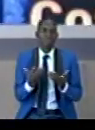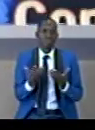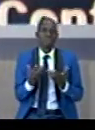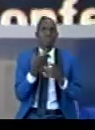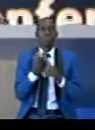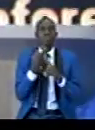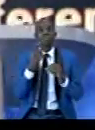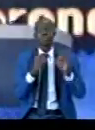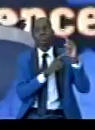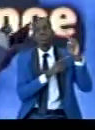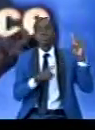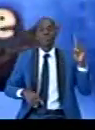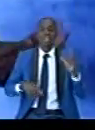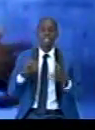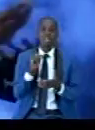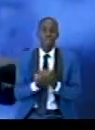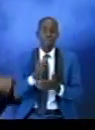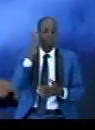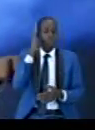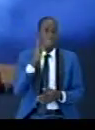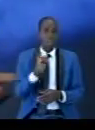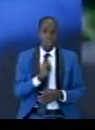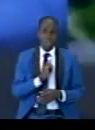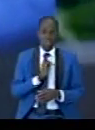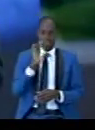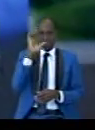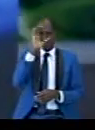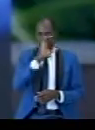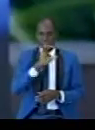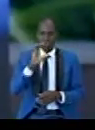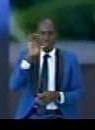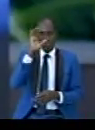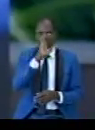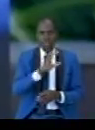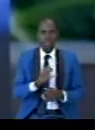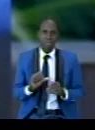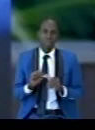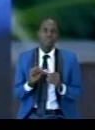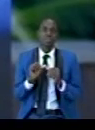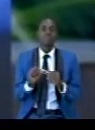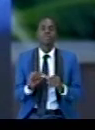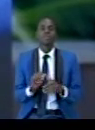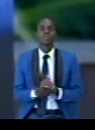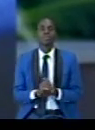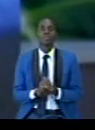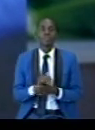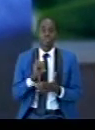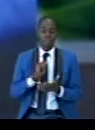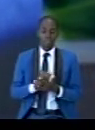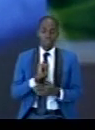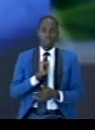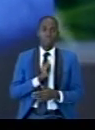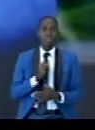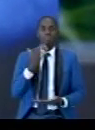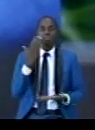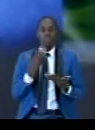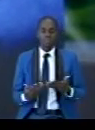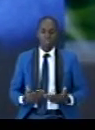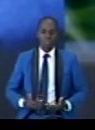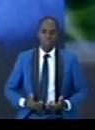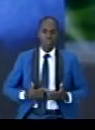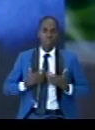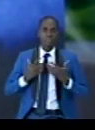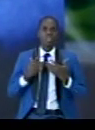Lord, and that will I seek after, that I may dwell in